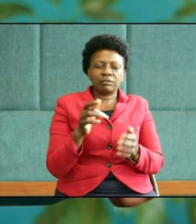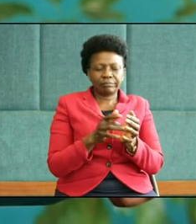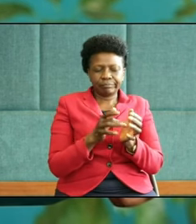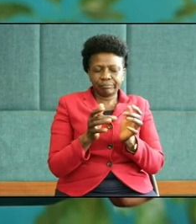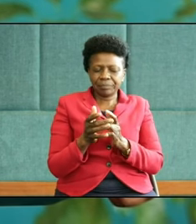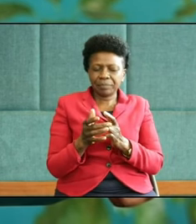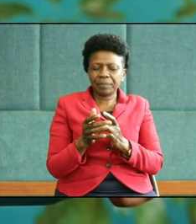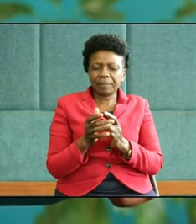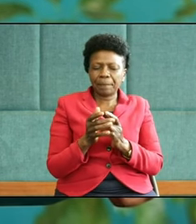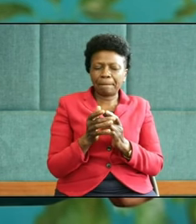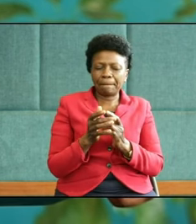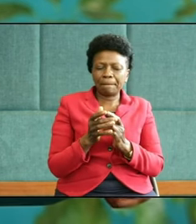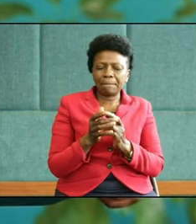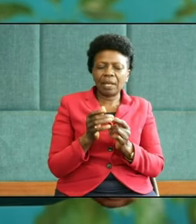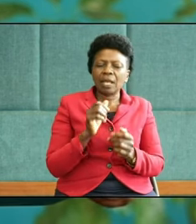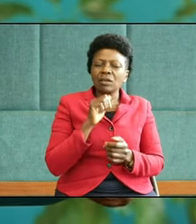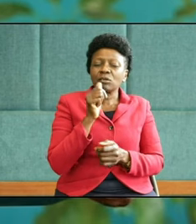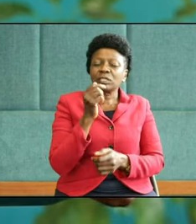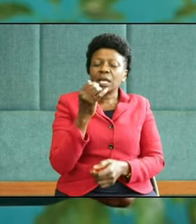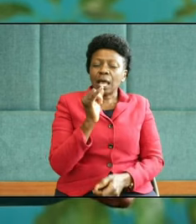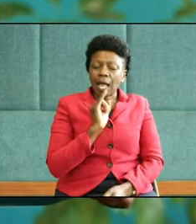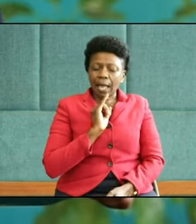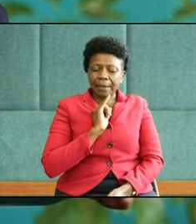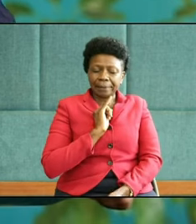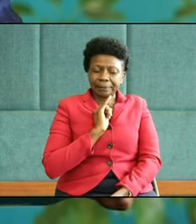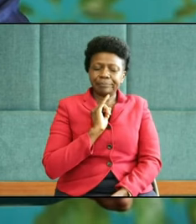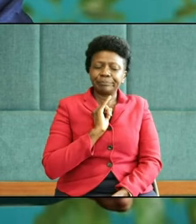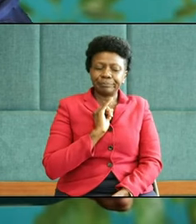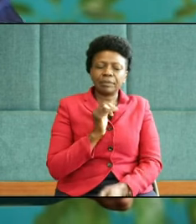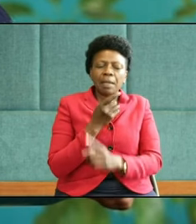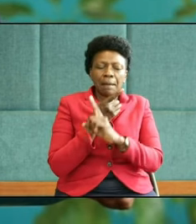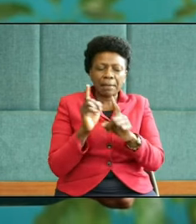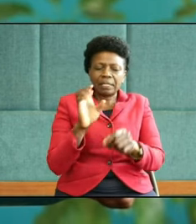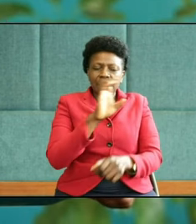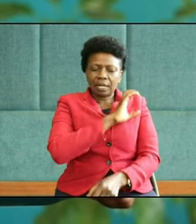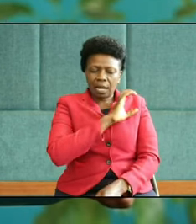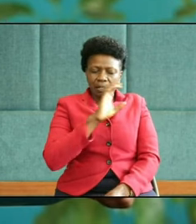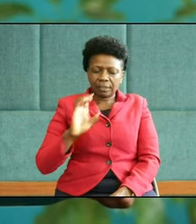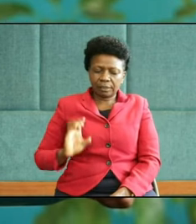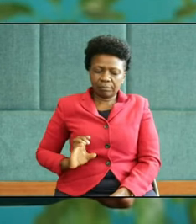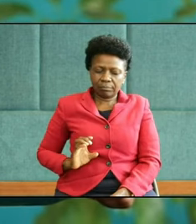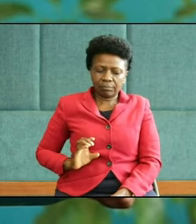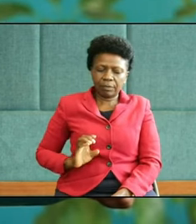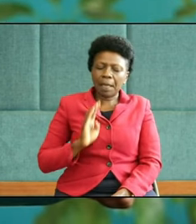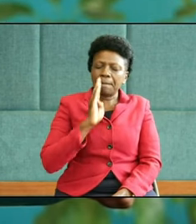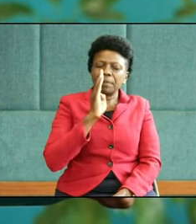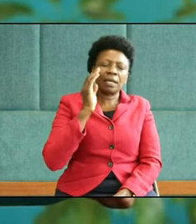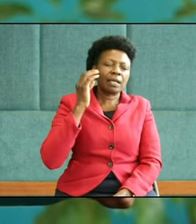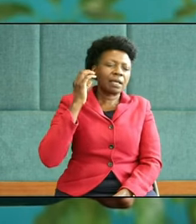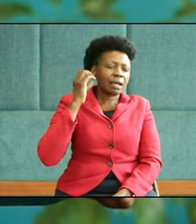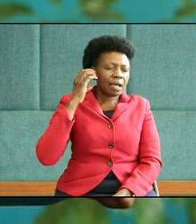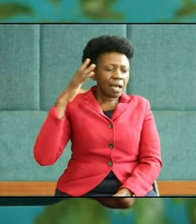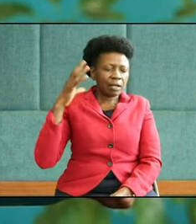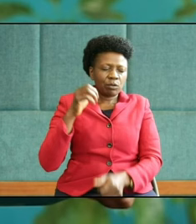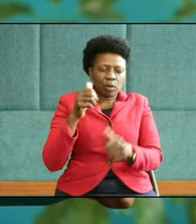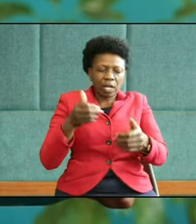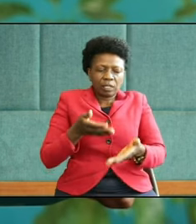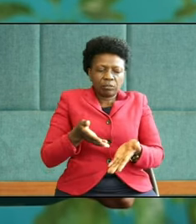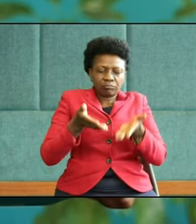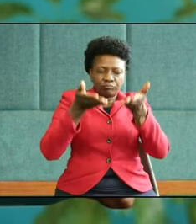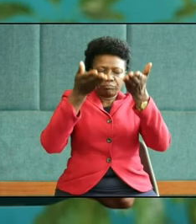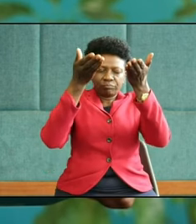Jesus. Not I, but Christ. Be honored, loved, and